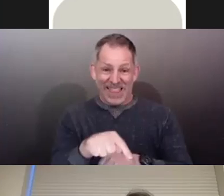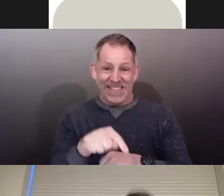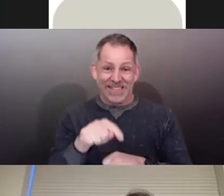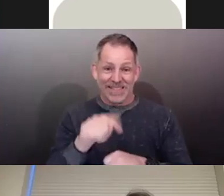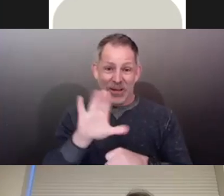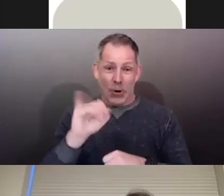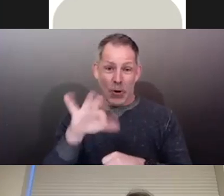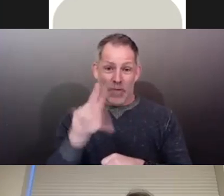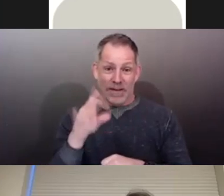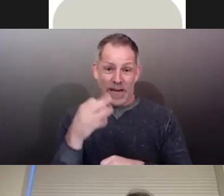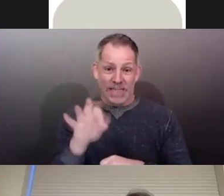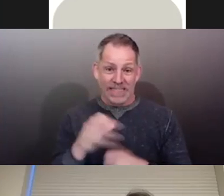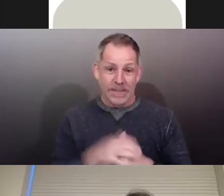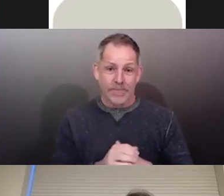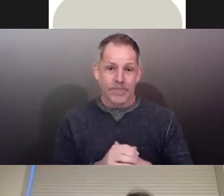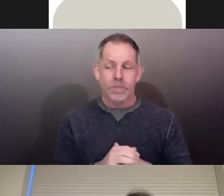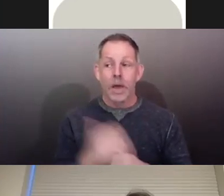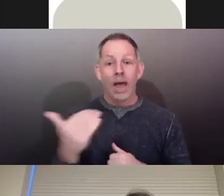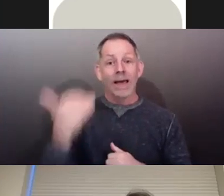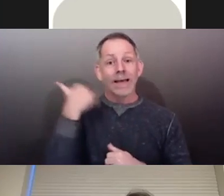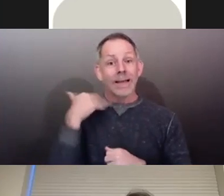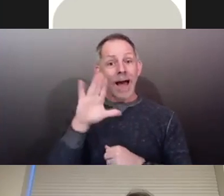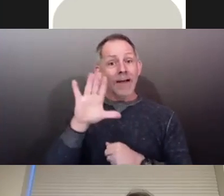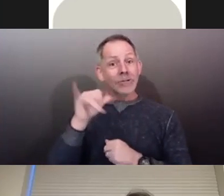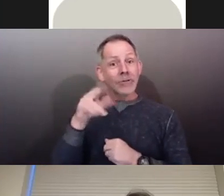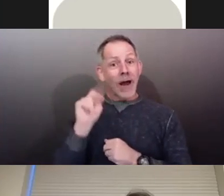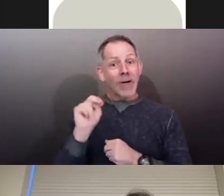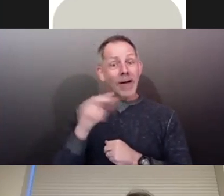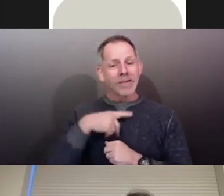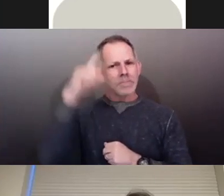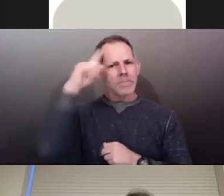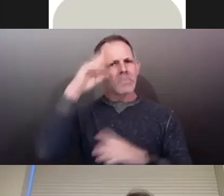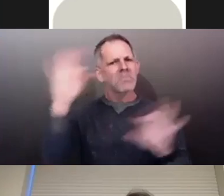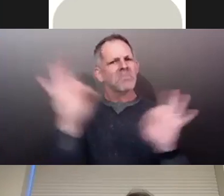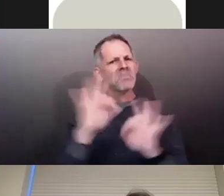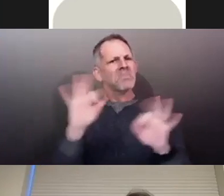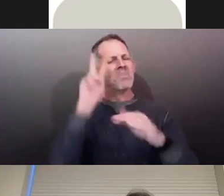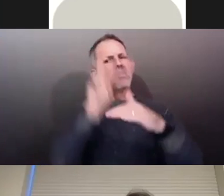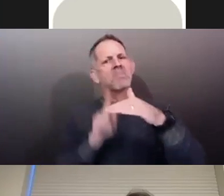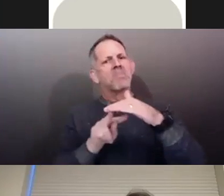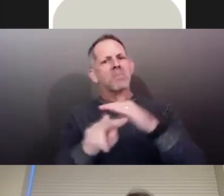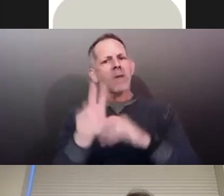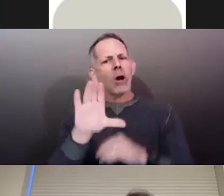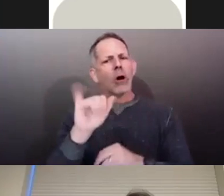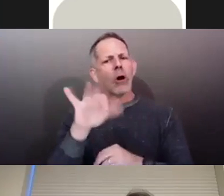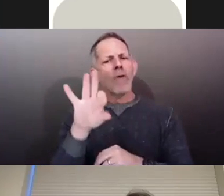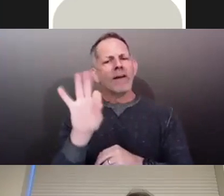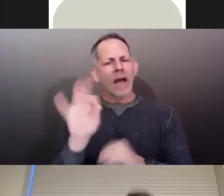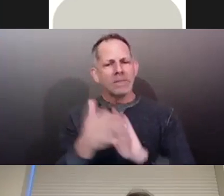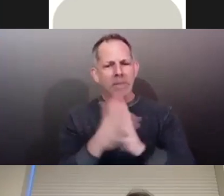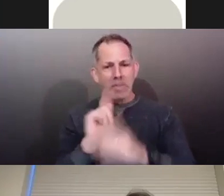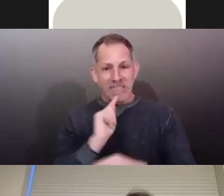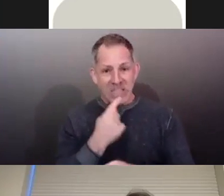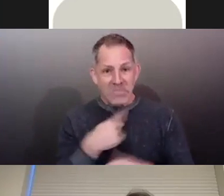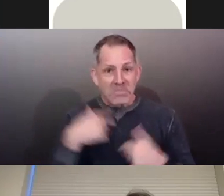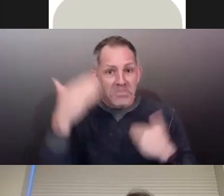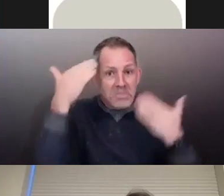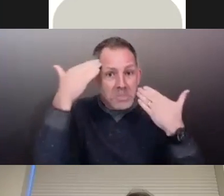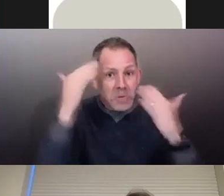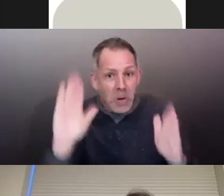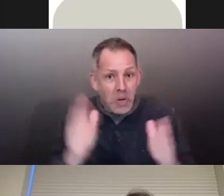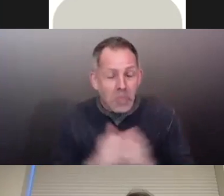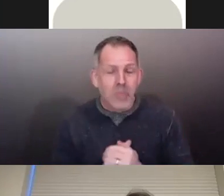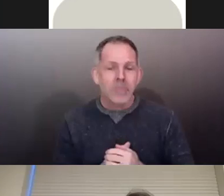how pervasive the disease would become or what it would mean for us and for our county. Since then, really